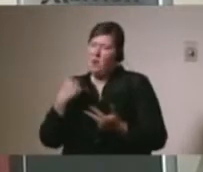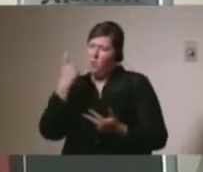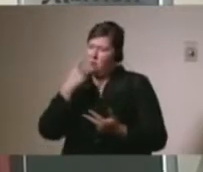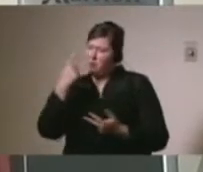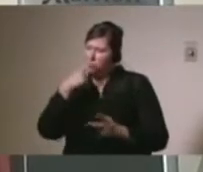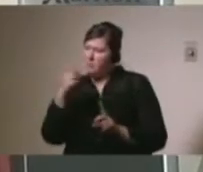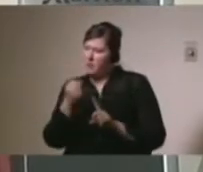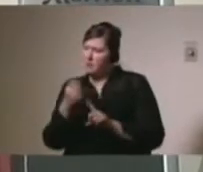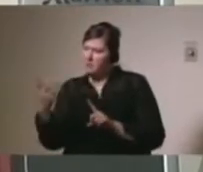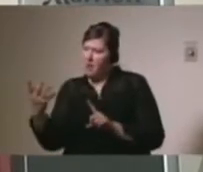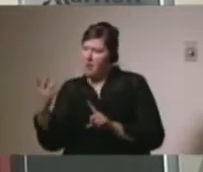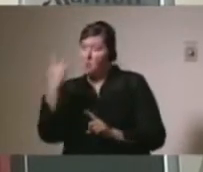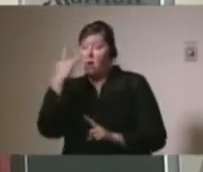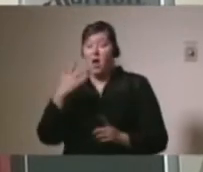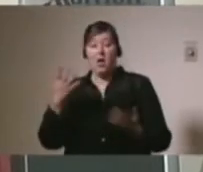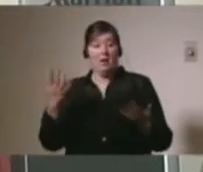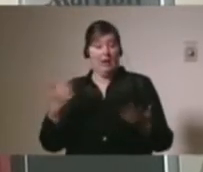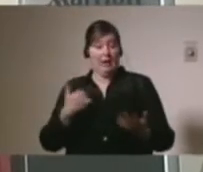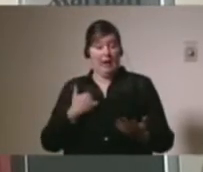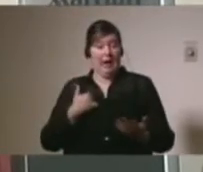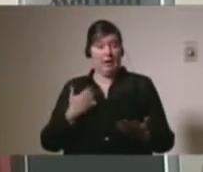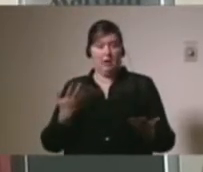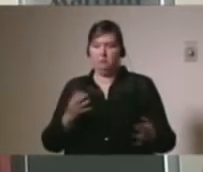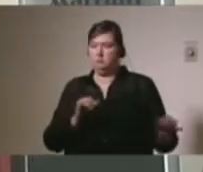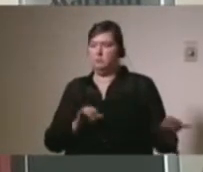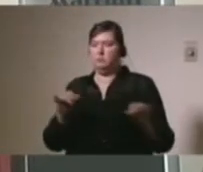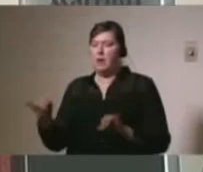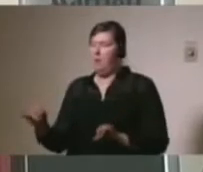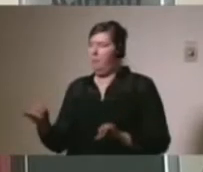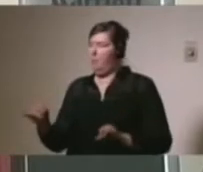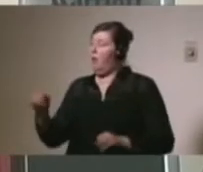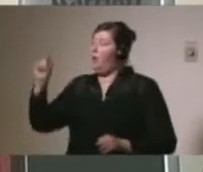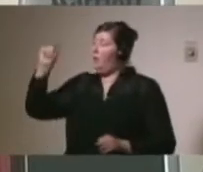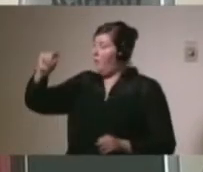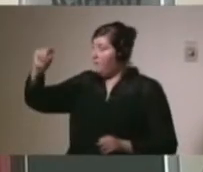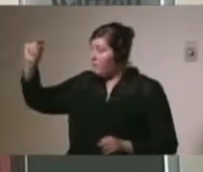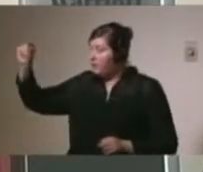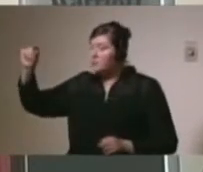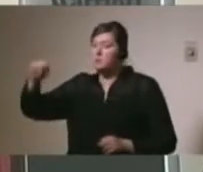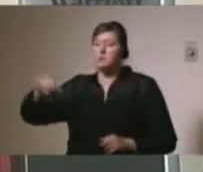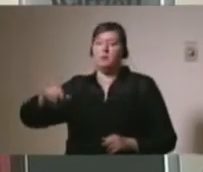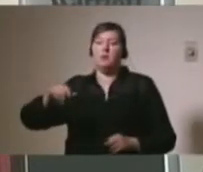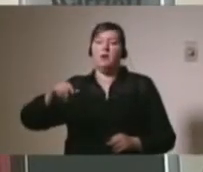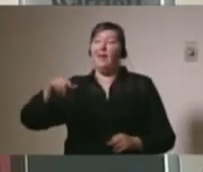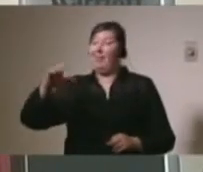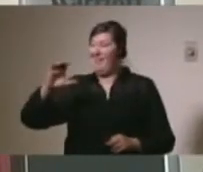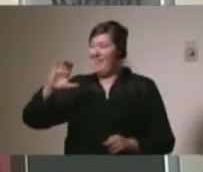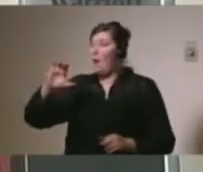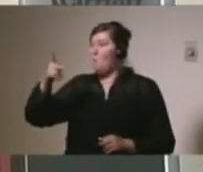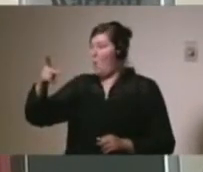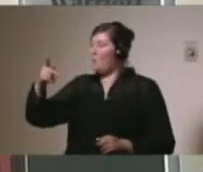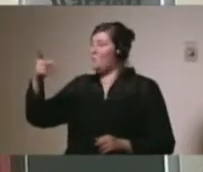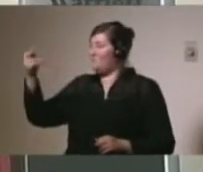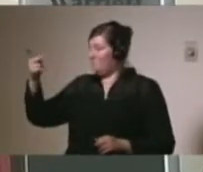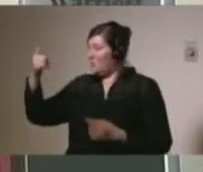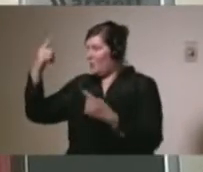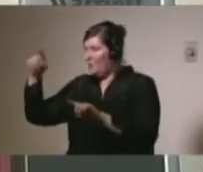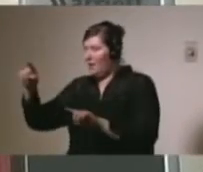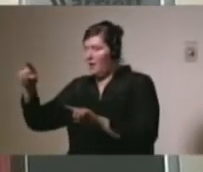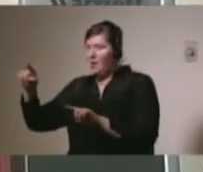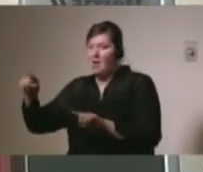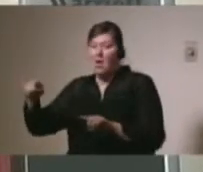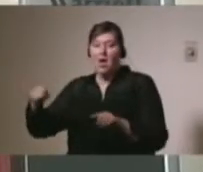we're in a similar situation, fighting each other. We have the government and Canada Post on the same side, and we have all the